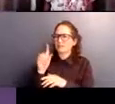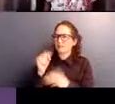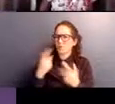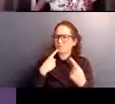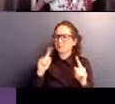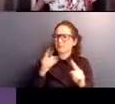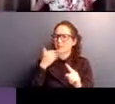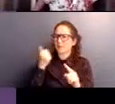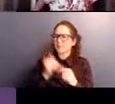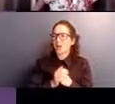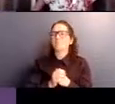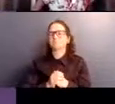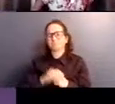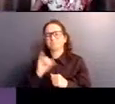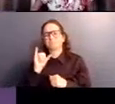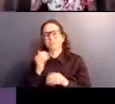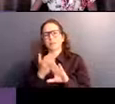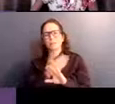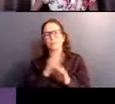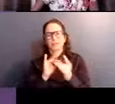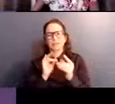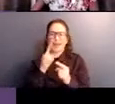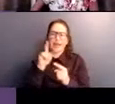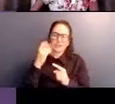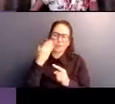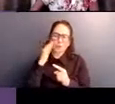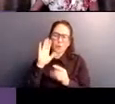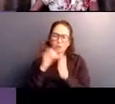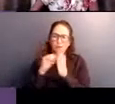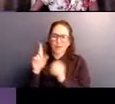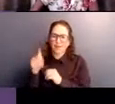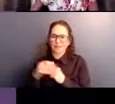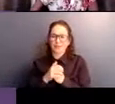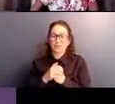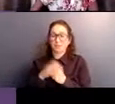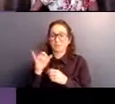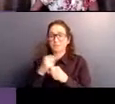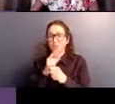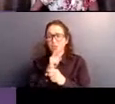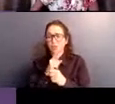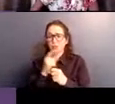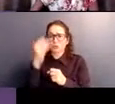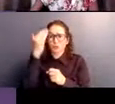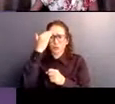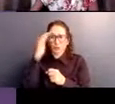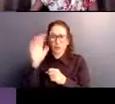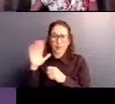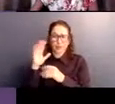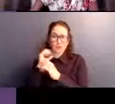best? So remember we were saying you have to know your students and you have to make sure that you know their